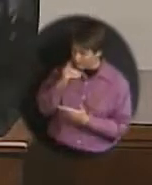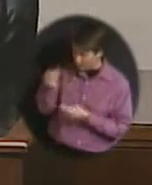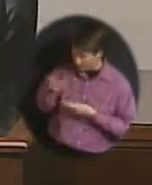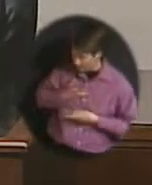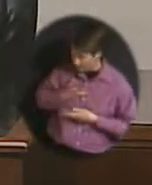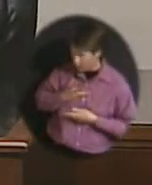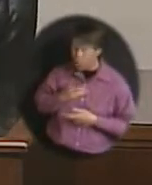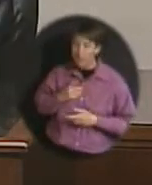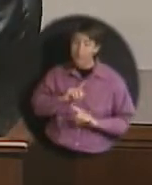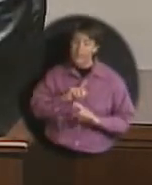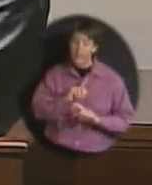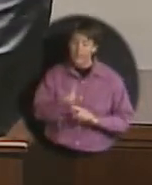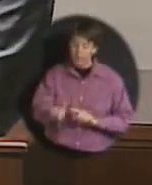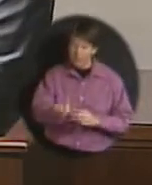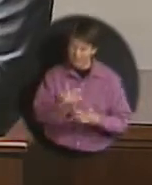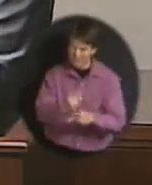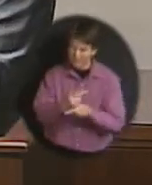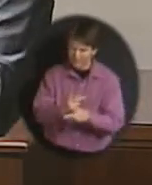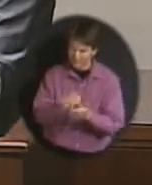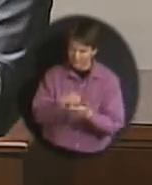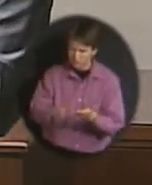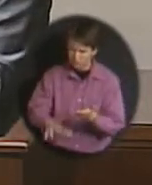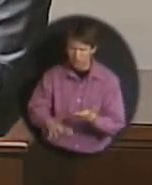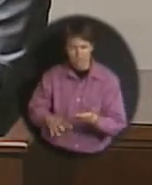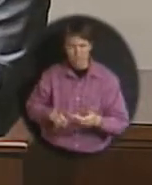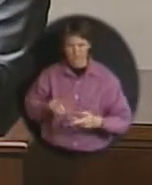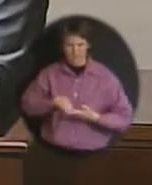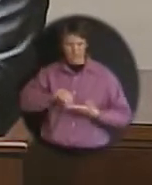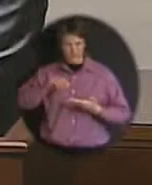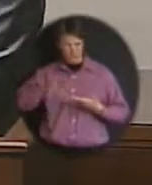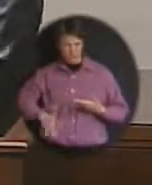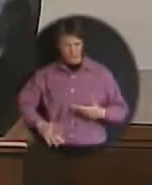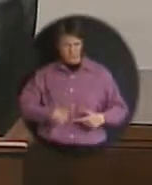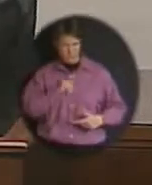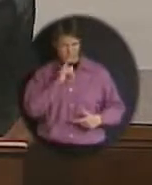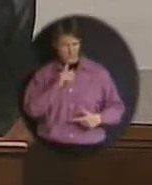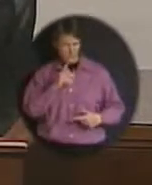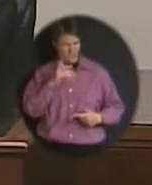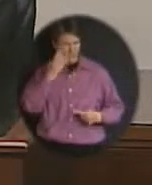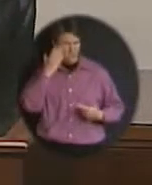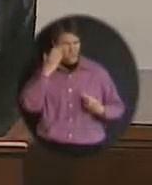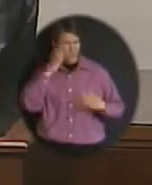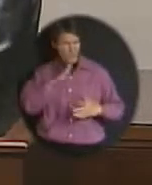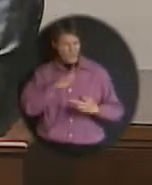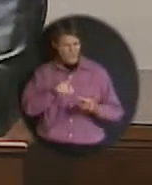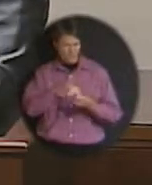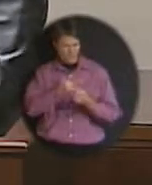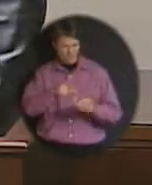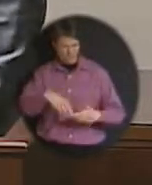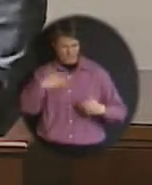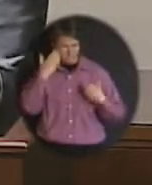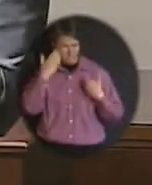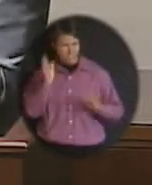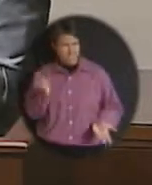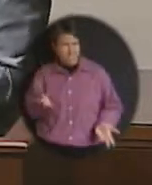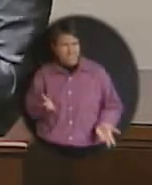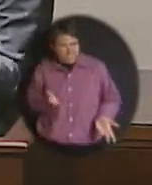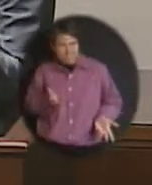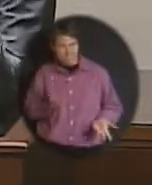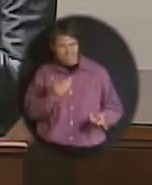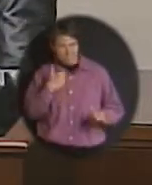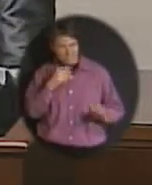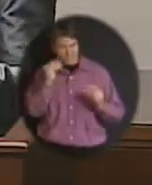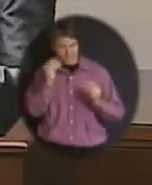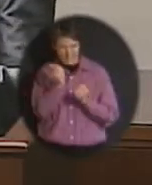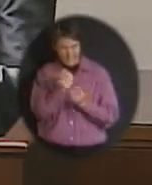takes care of it, okay? But the student doesn't necessarily know what the follow-up was. And so one of the trainings we're gonna do that we